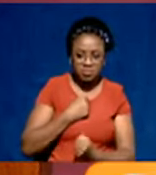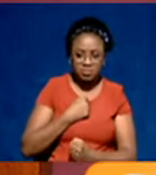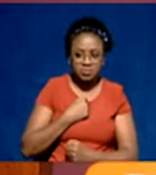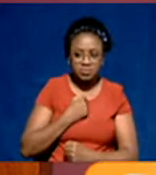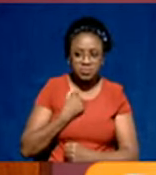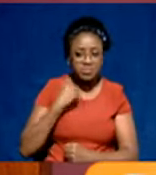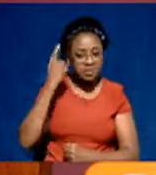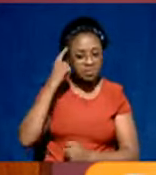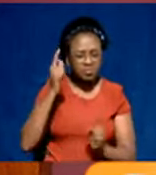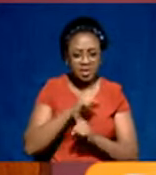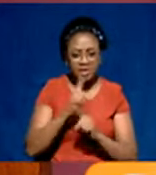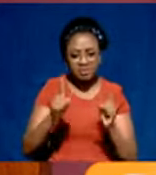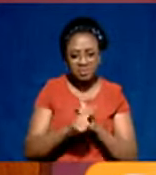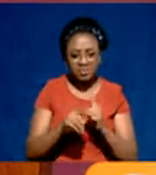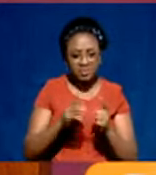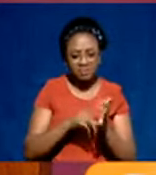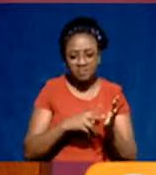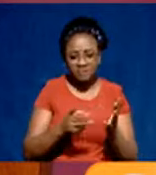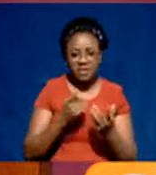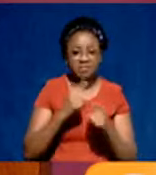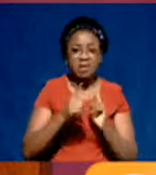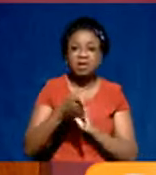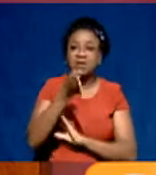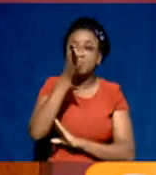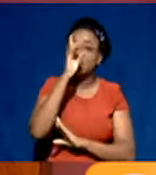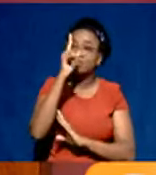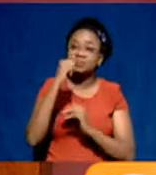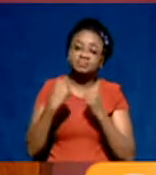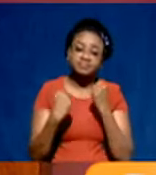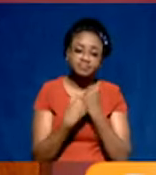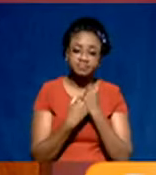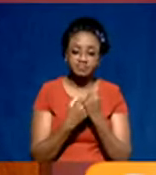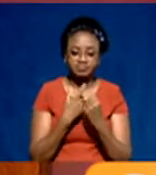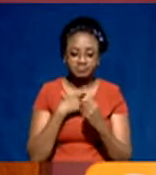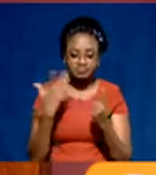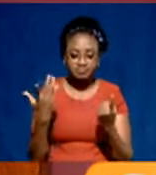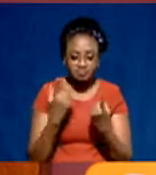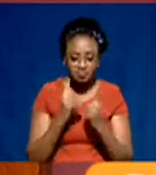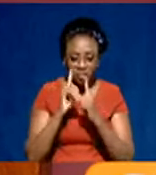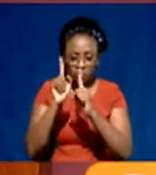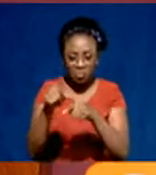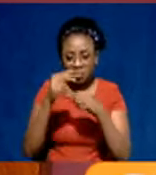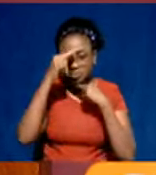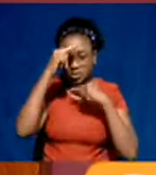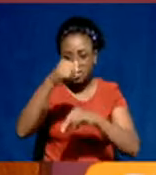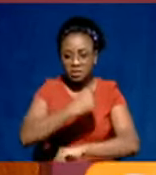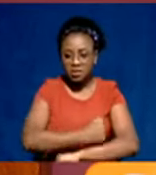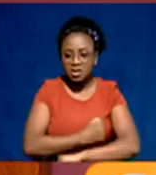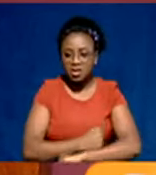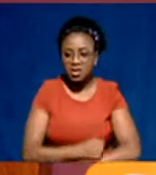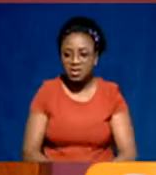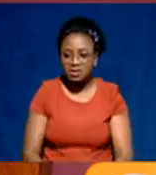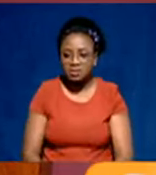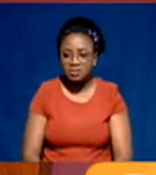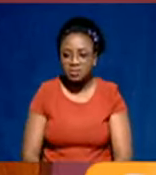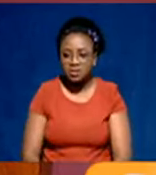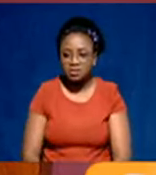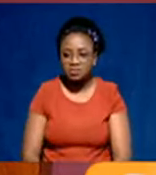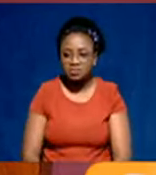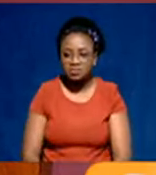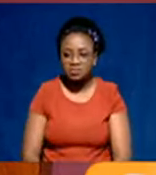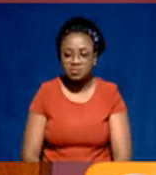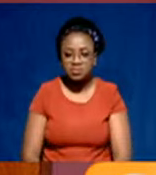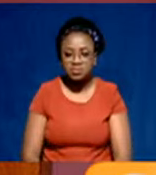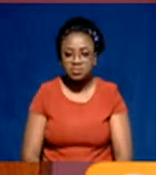was caving in. But by God's grace, I managed to go to high school, Kagumo High School. And I wouldn't say life has been